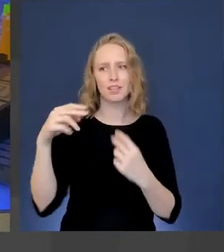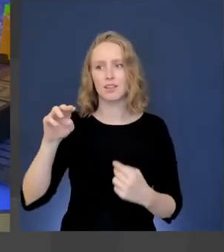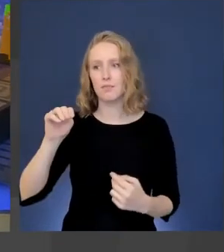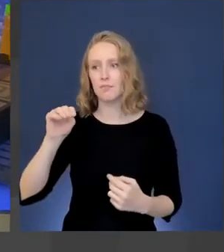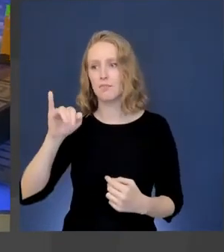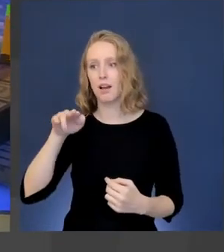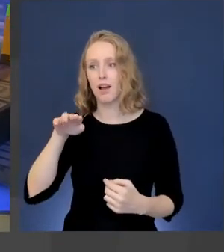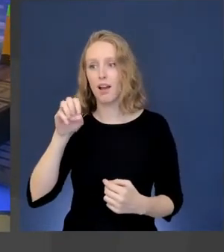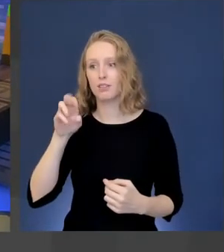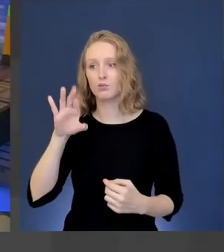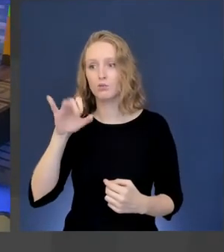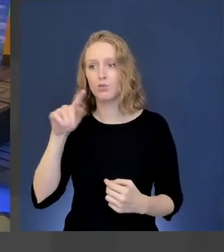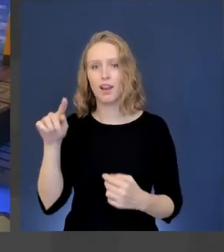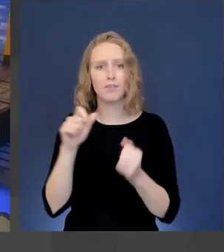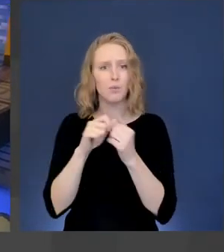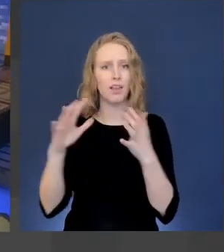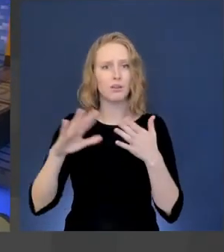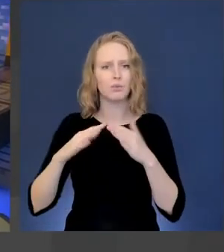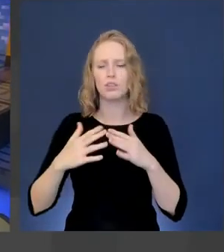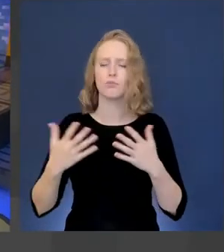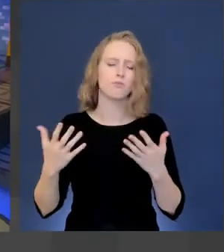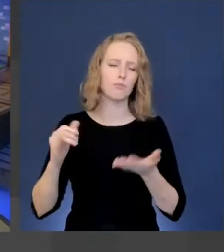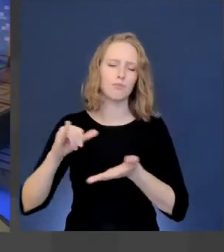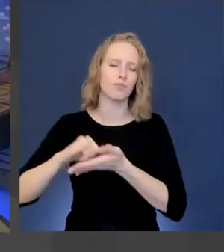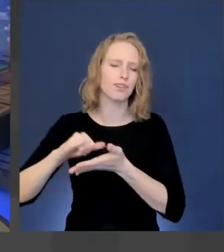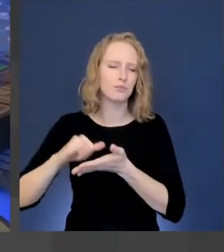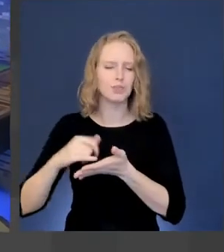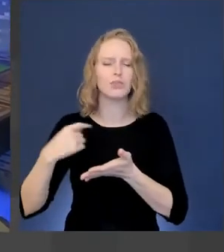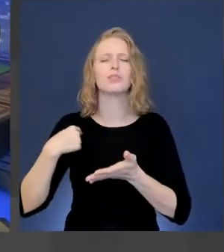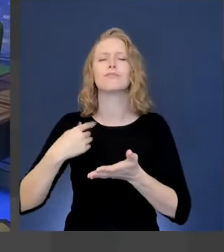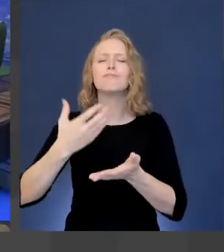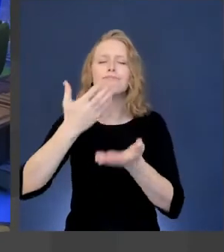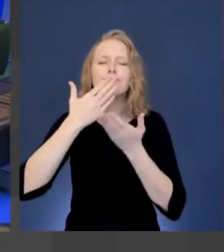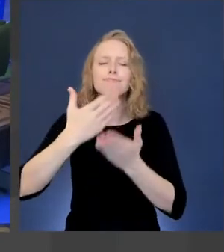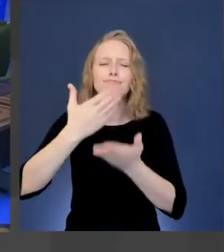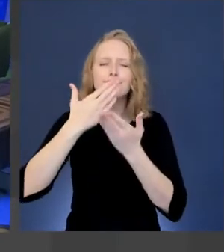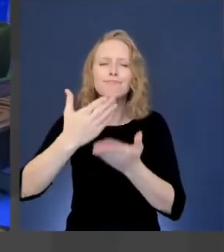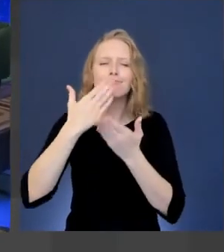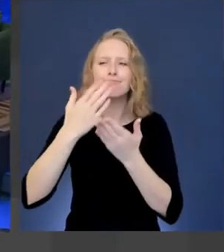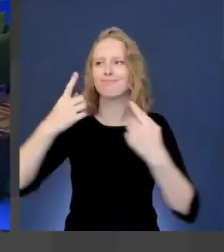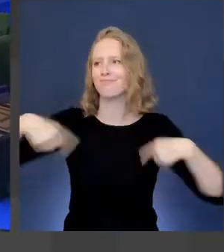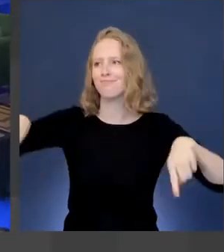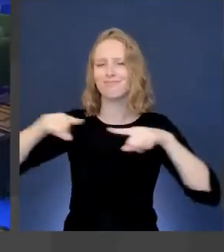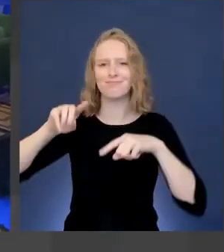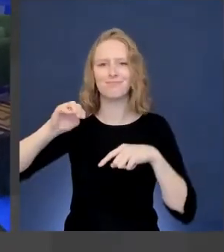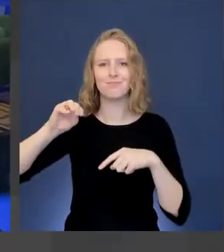all of you. From all of us at Mojang Studios, thank you so much. Bye!